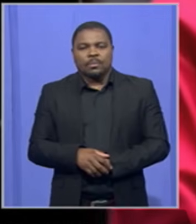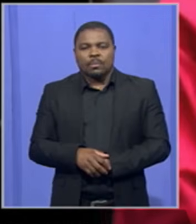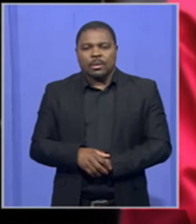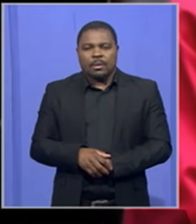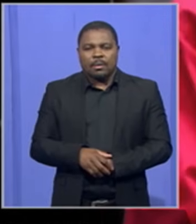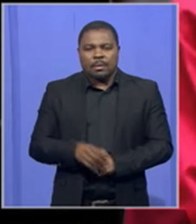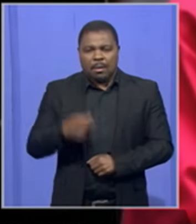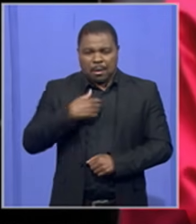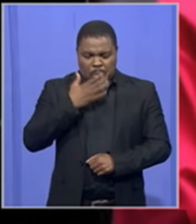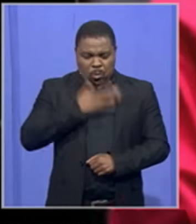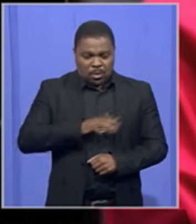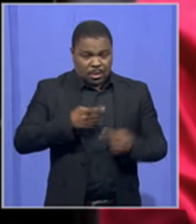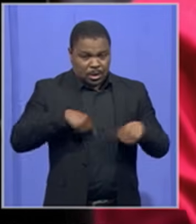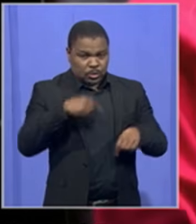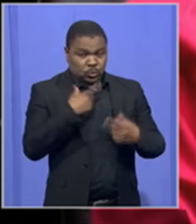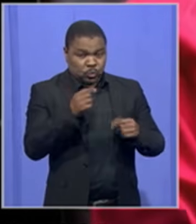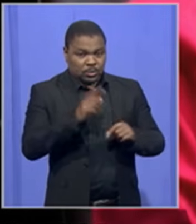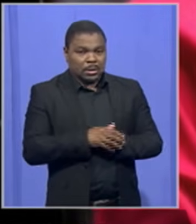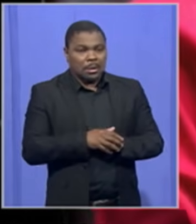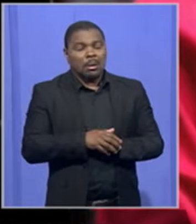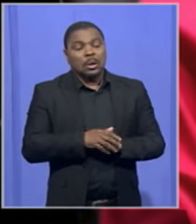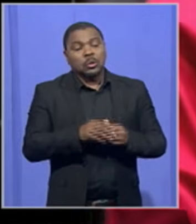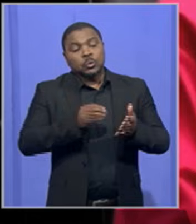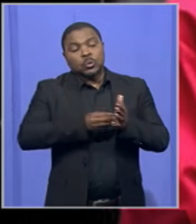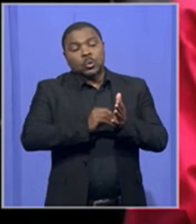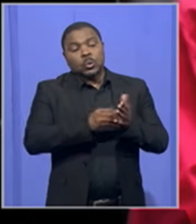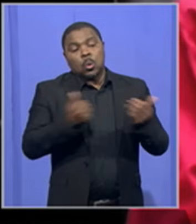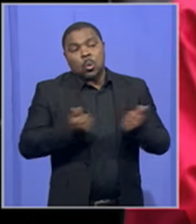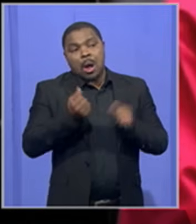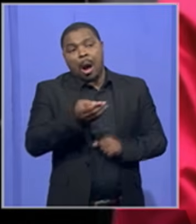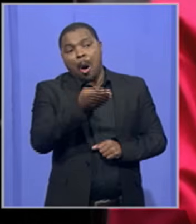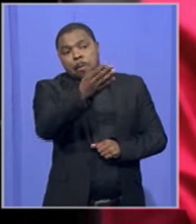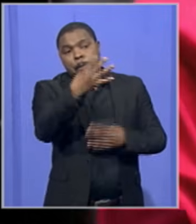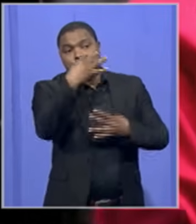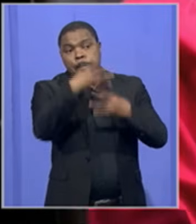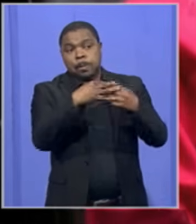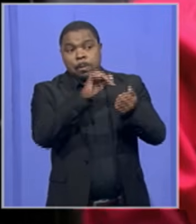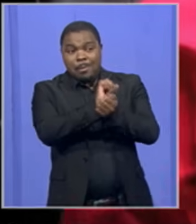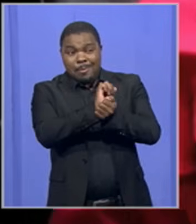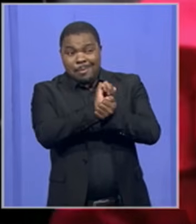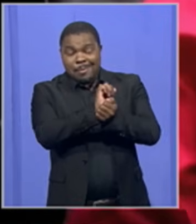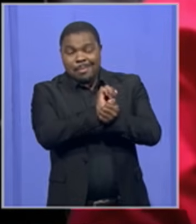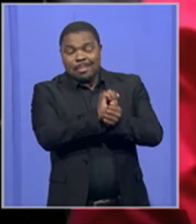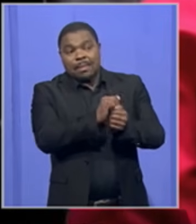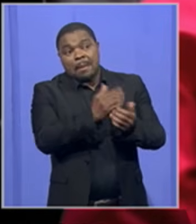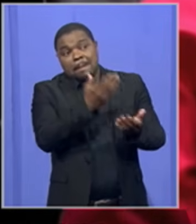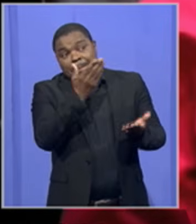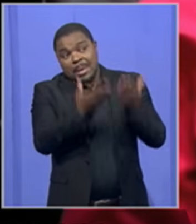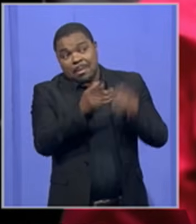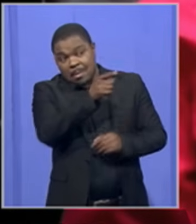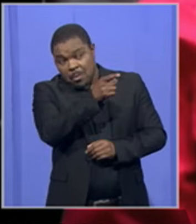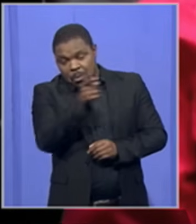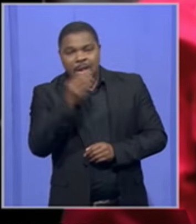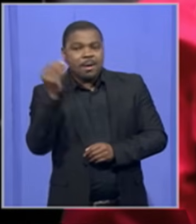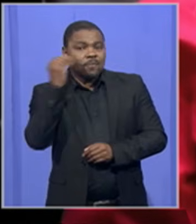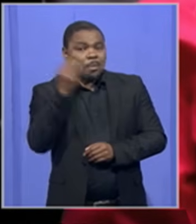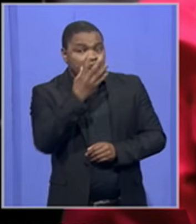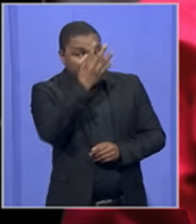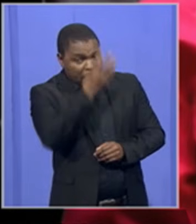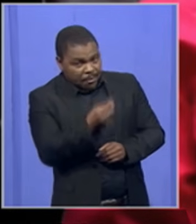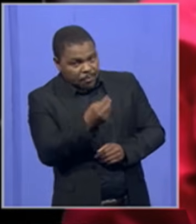of the criminals who are already in prison, who might share a lot of information with